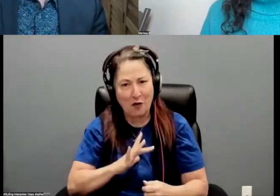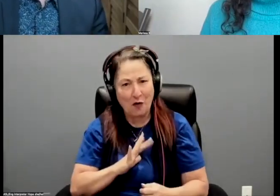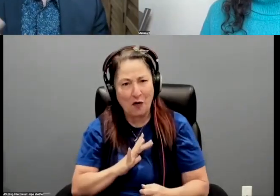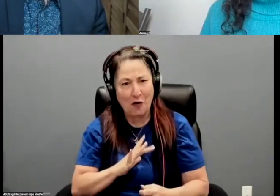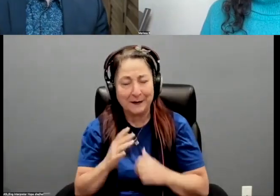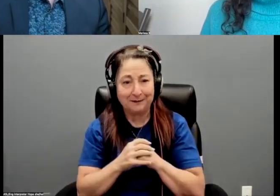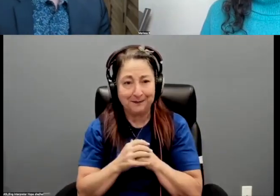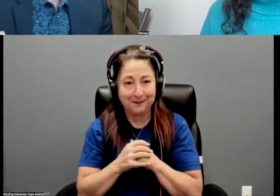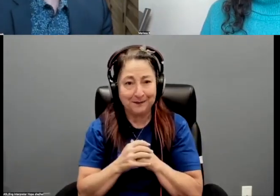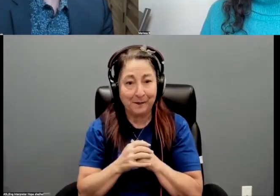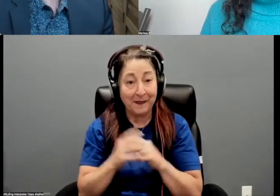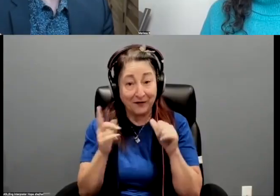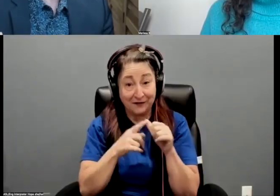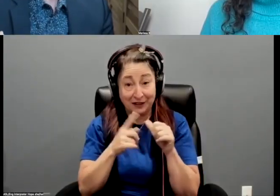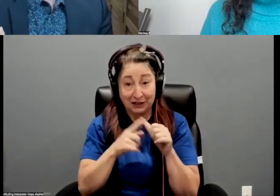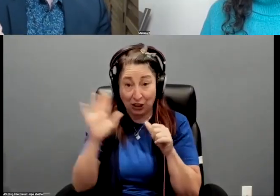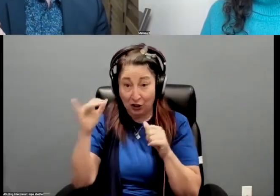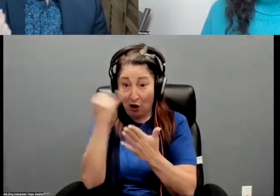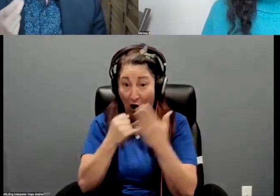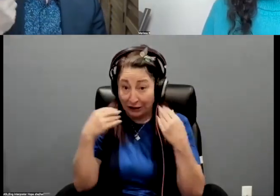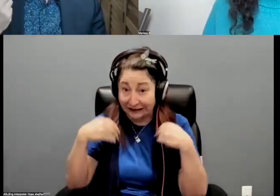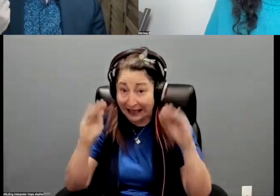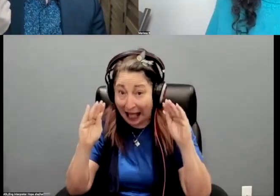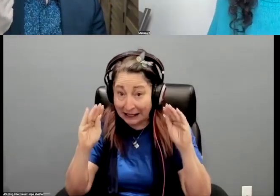What, first of all, do you sell your art?